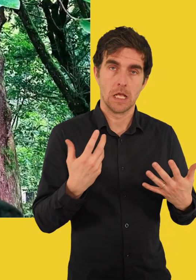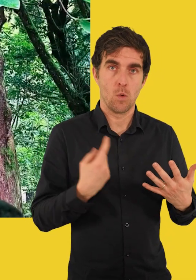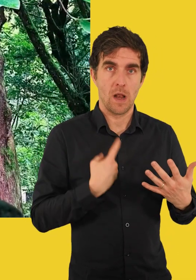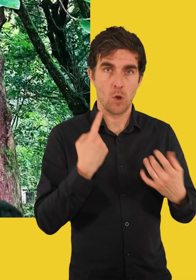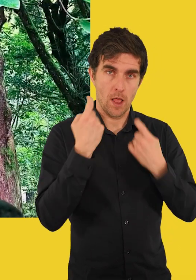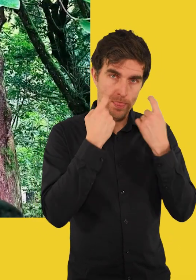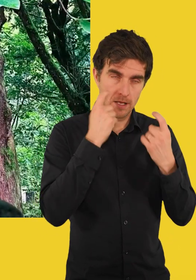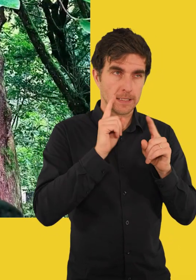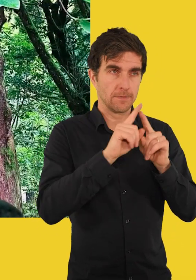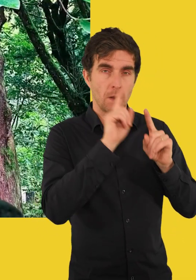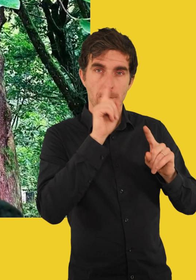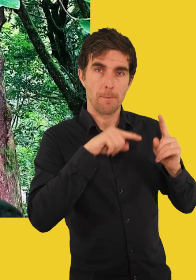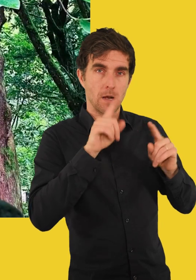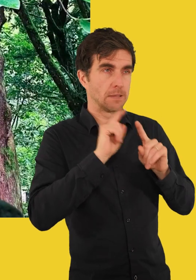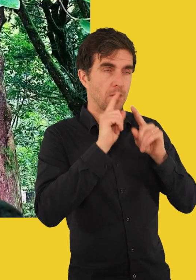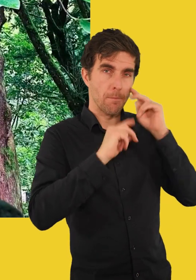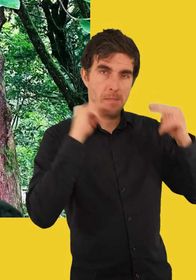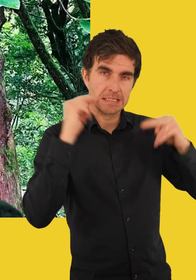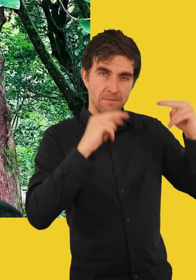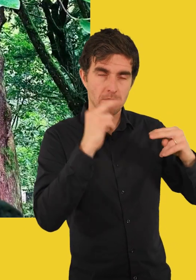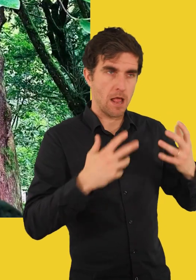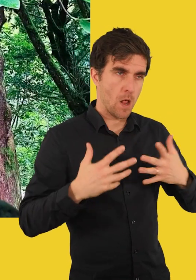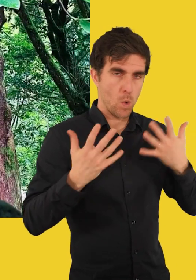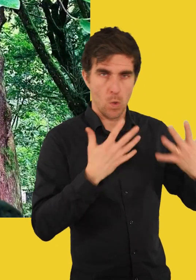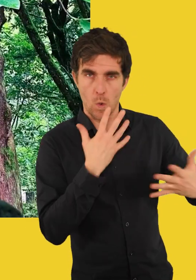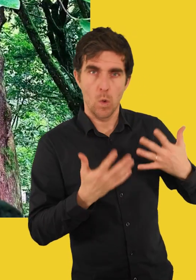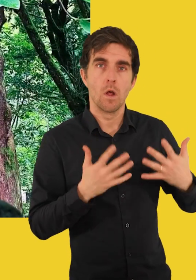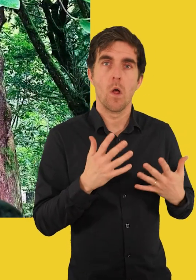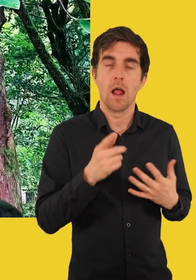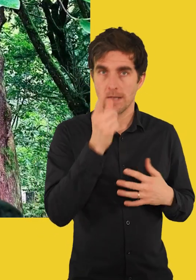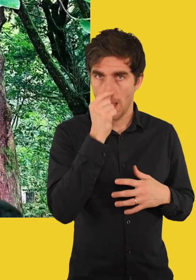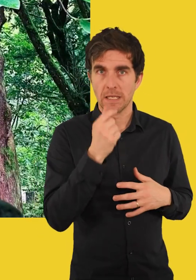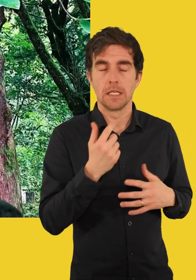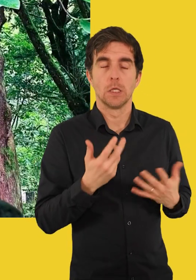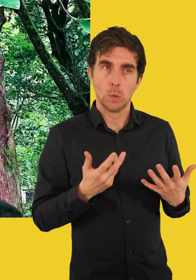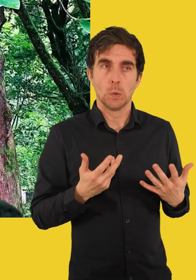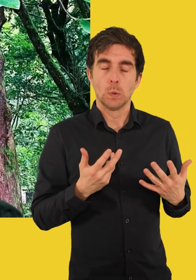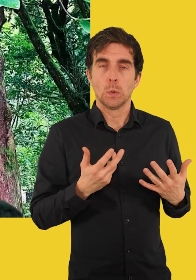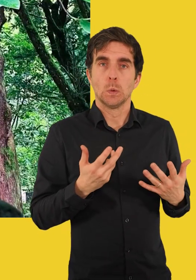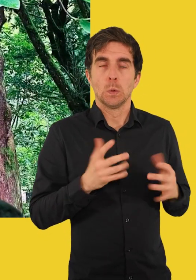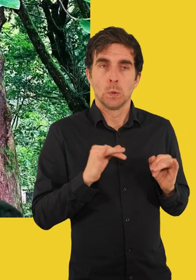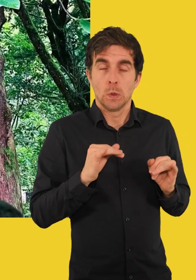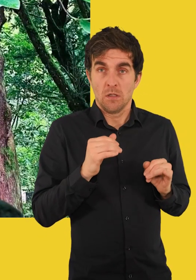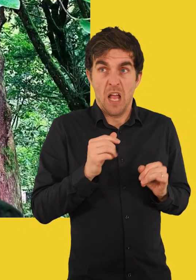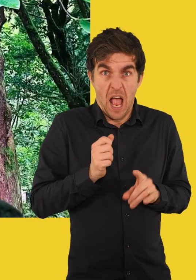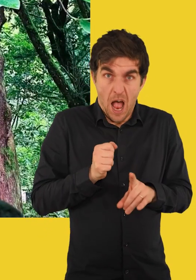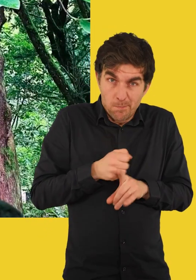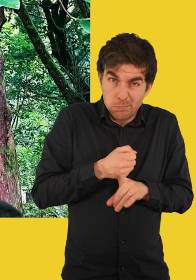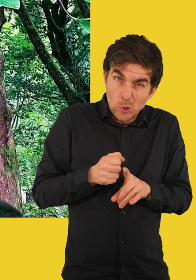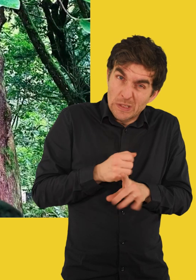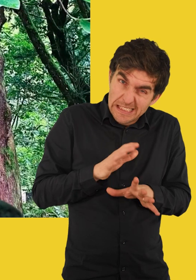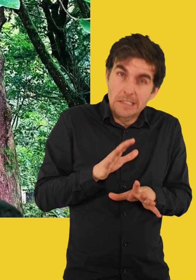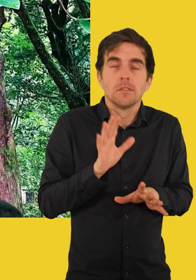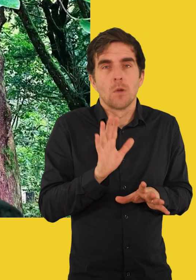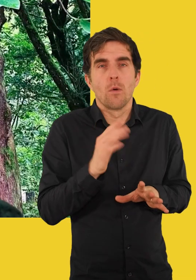willing to think of things from different people's perspectives, then that can kind of border on abuse. I mean, we need to be